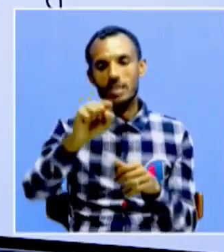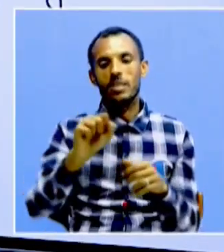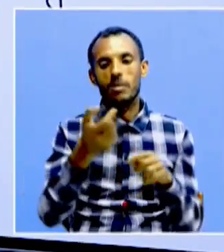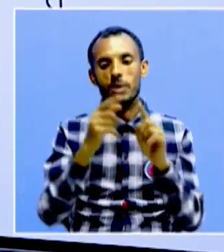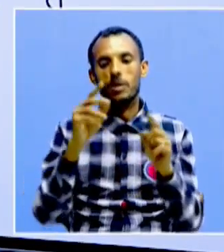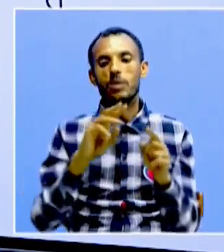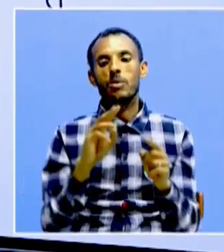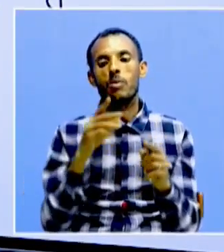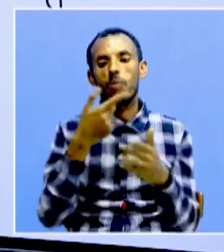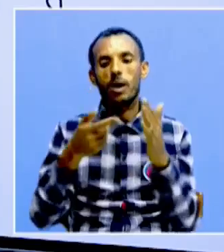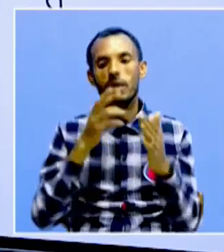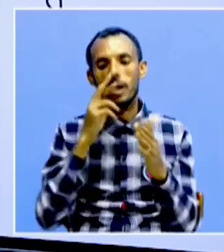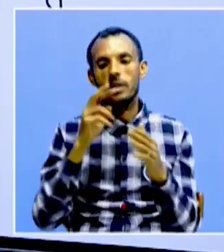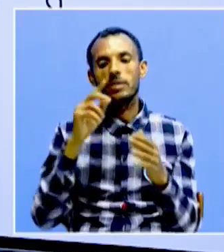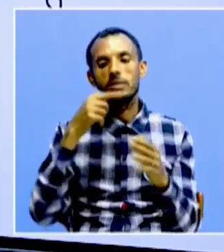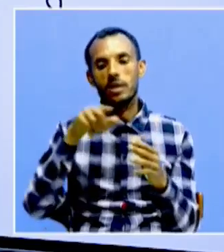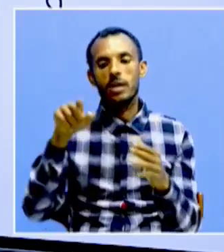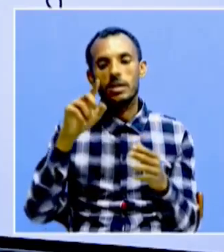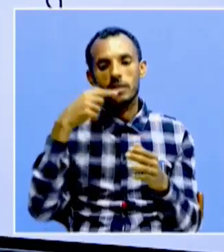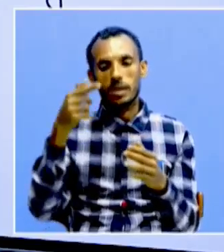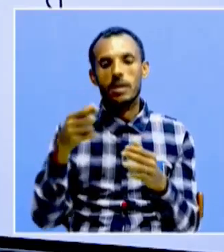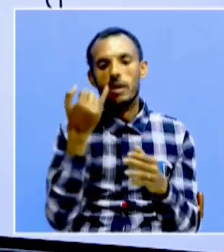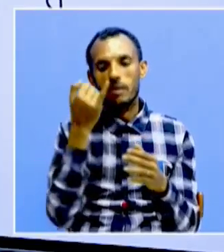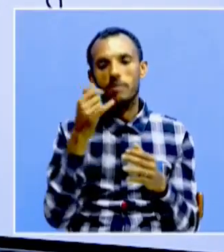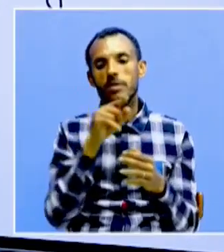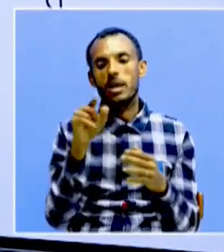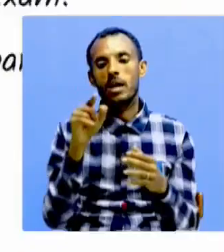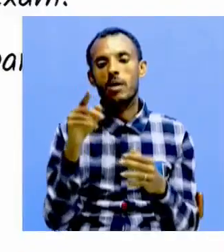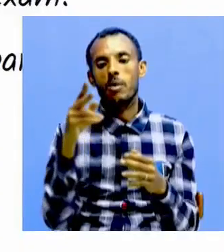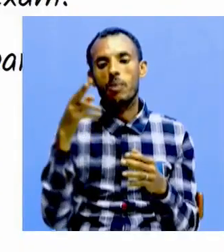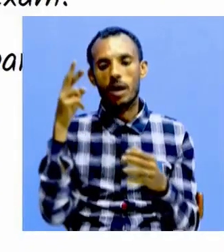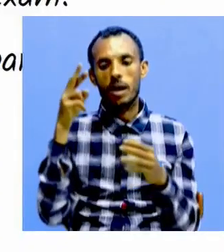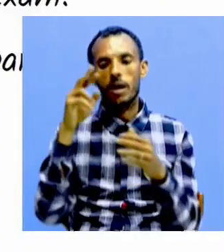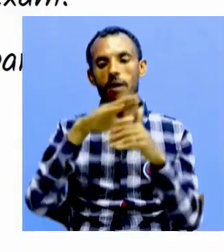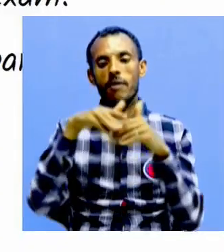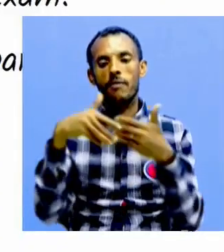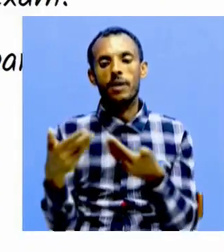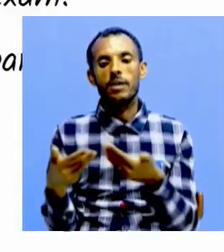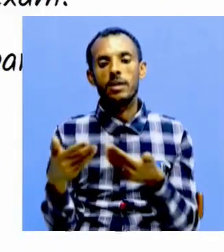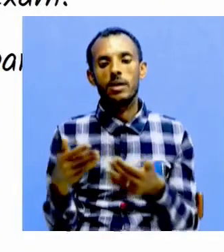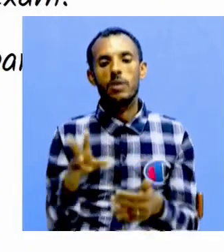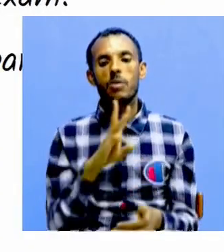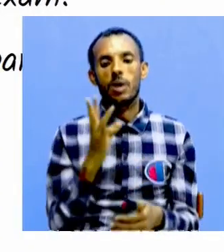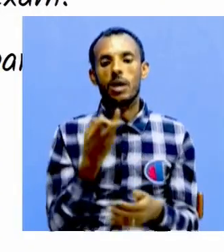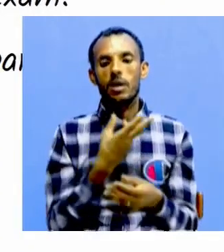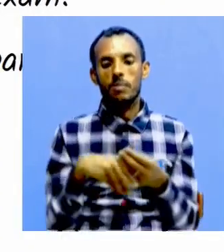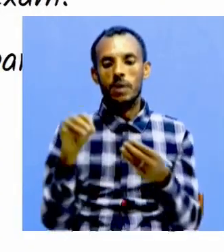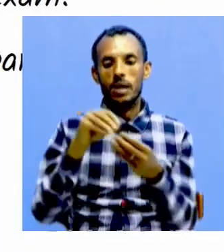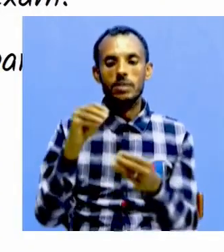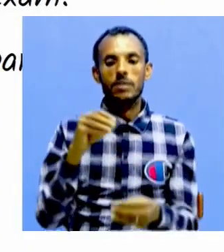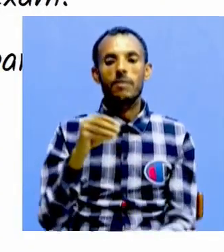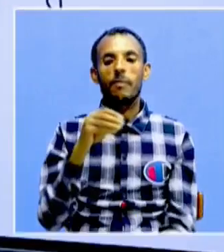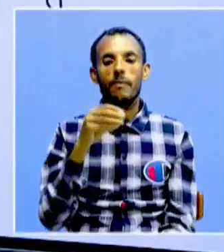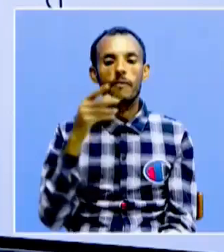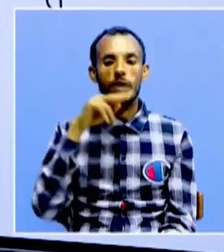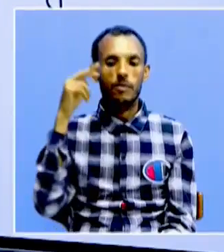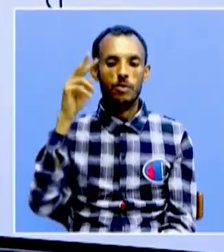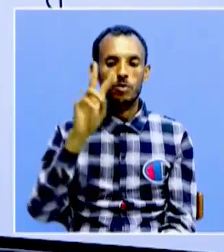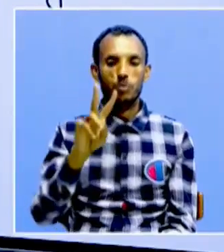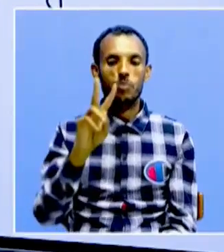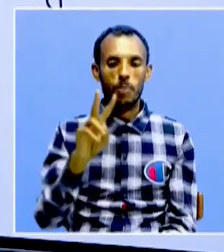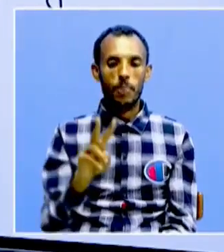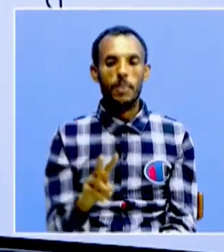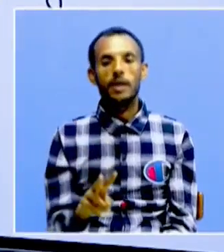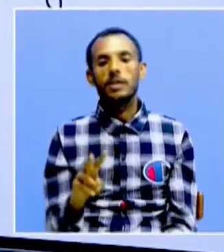are they saying? If we were invited, we, then past auxiliary were, which means